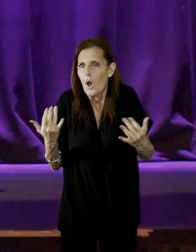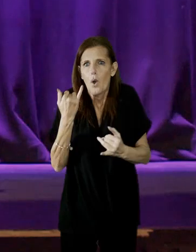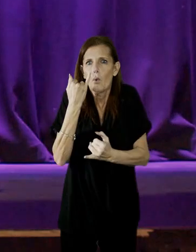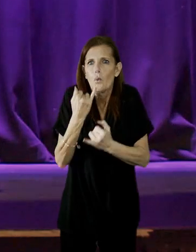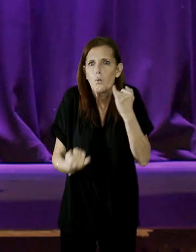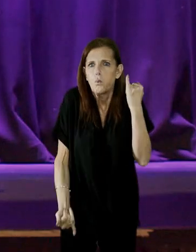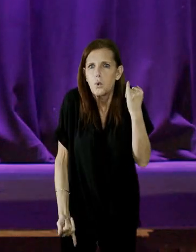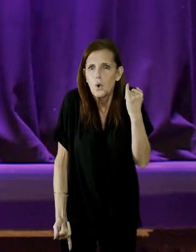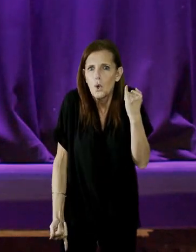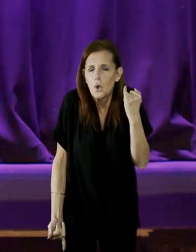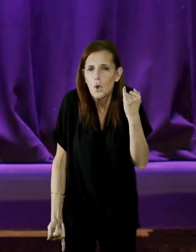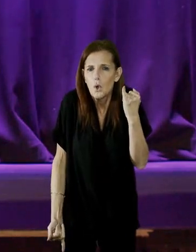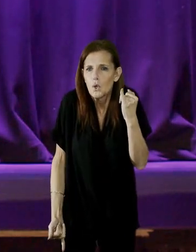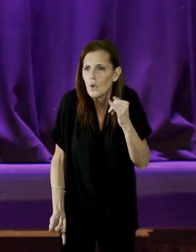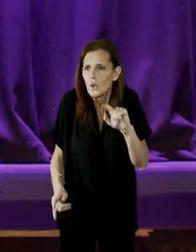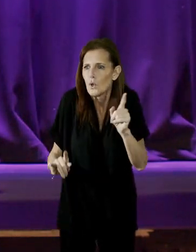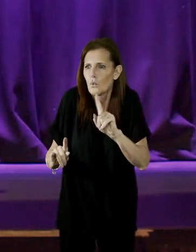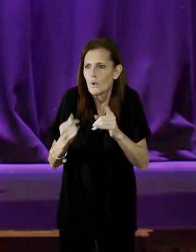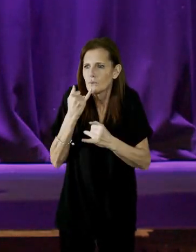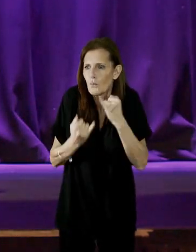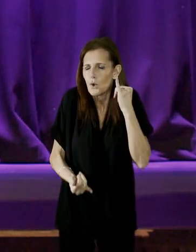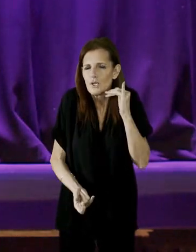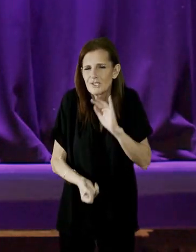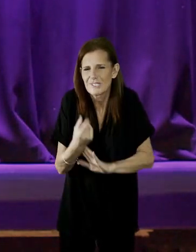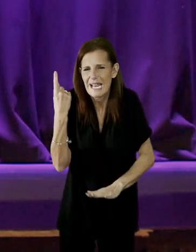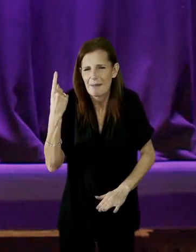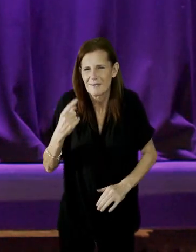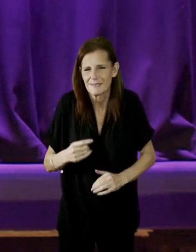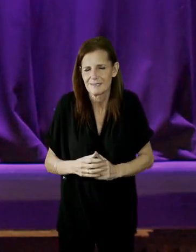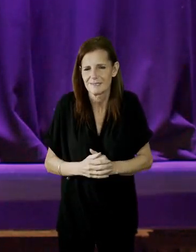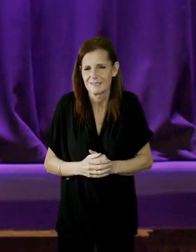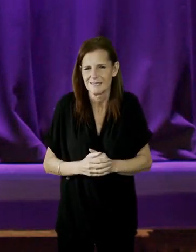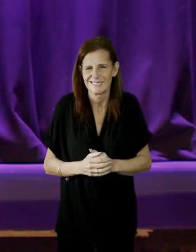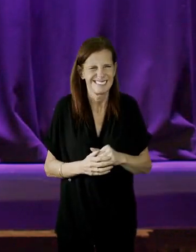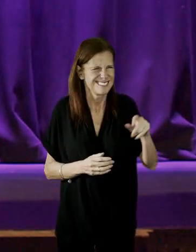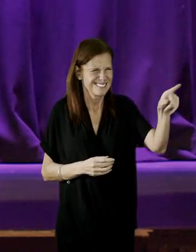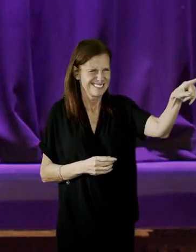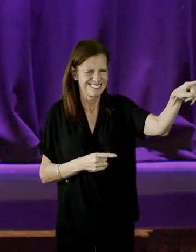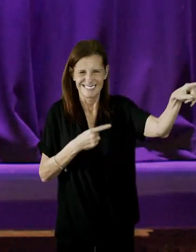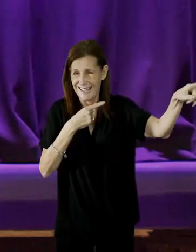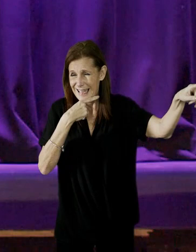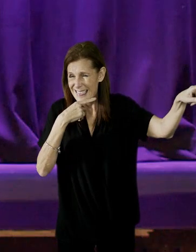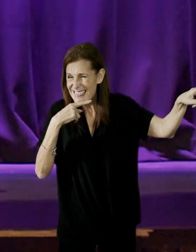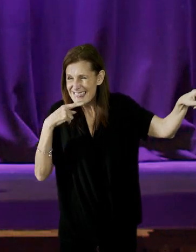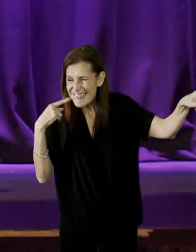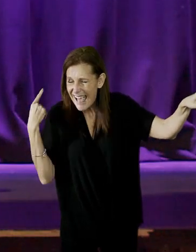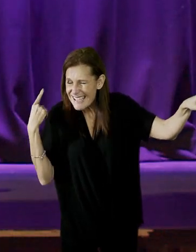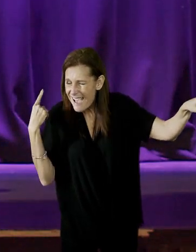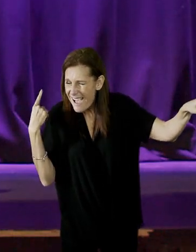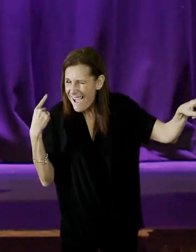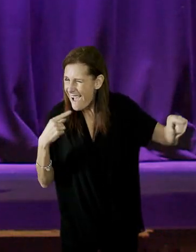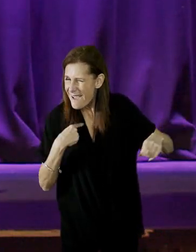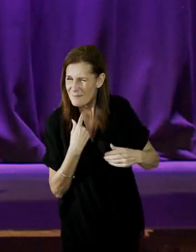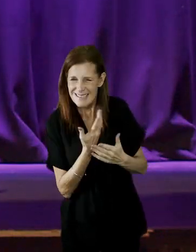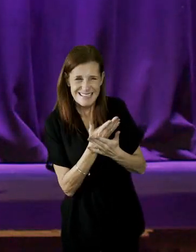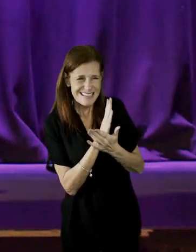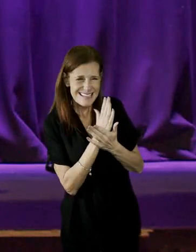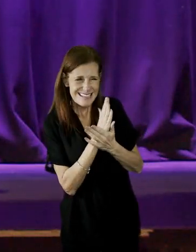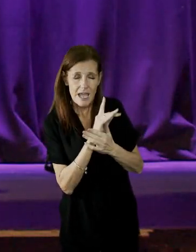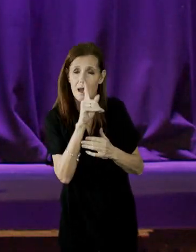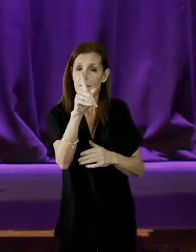second, because he is a liar. But Dr. Pepper replied